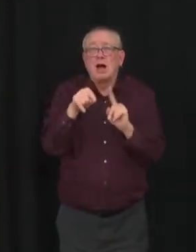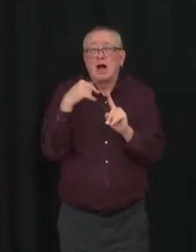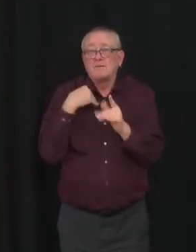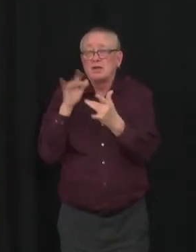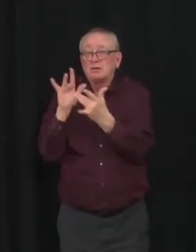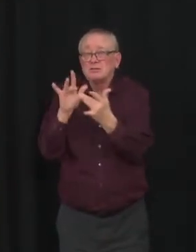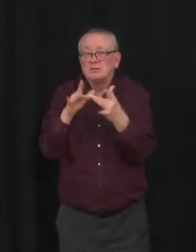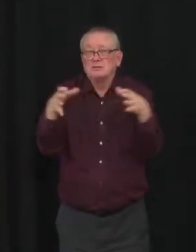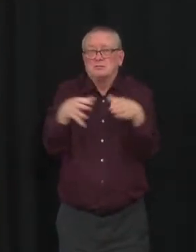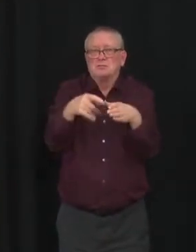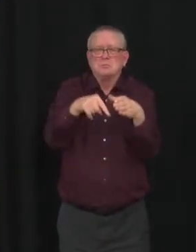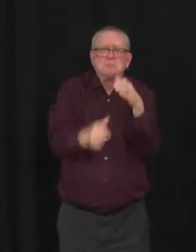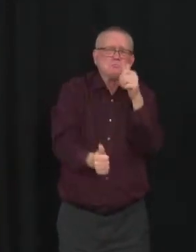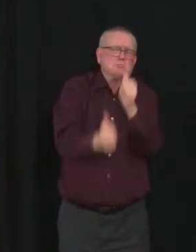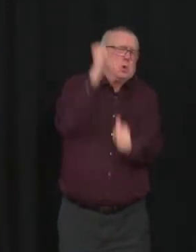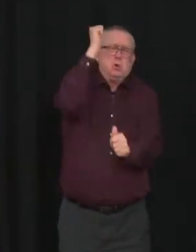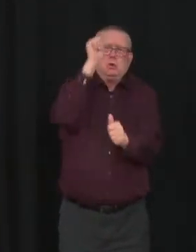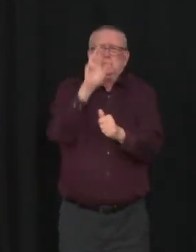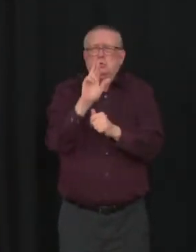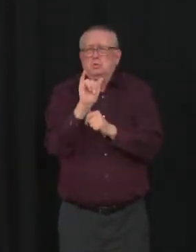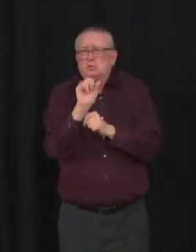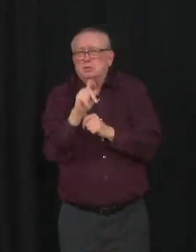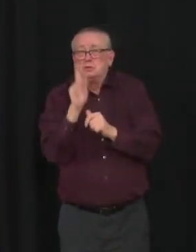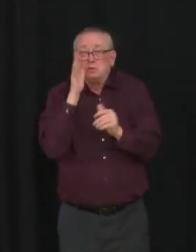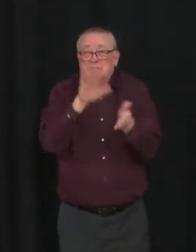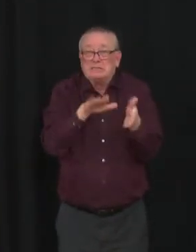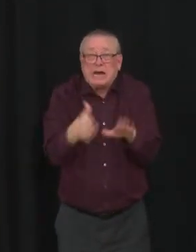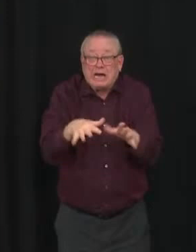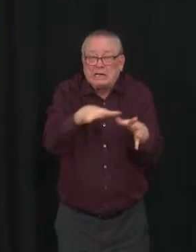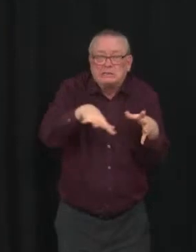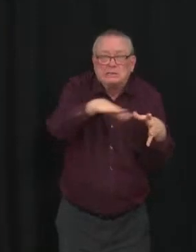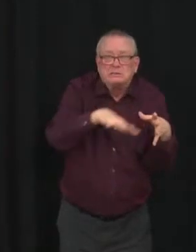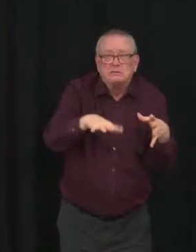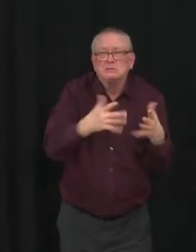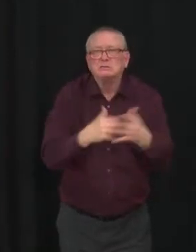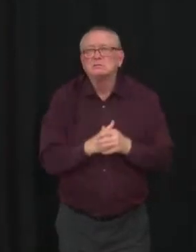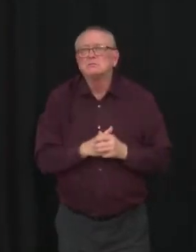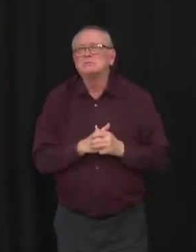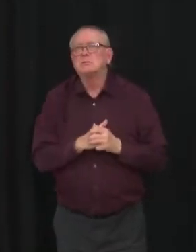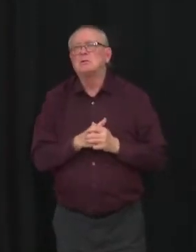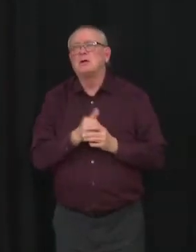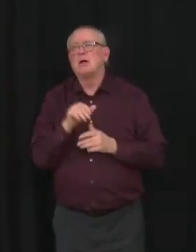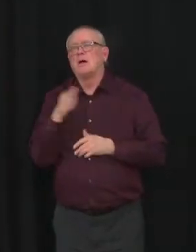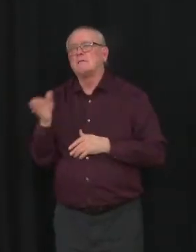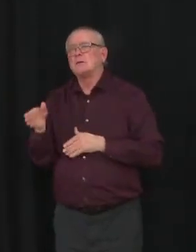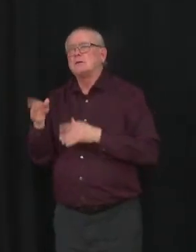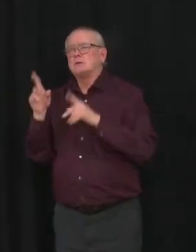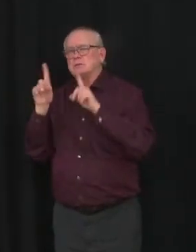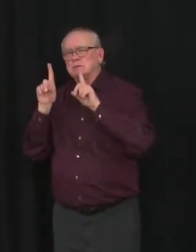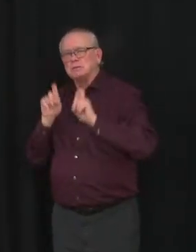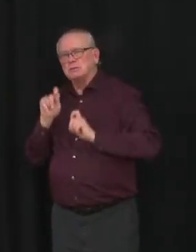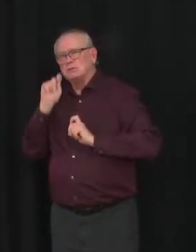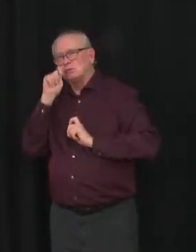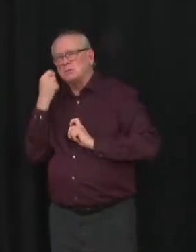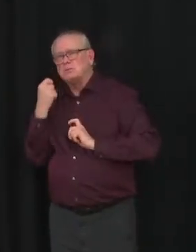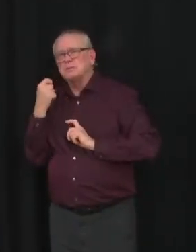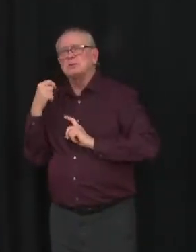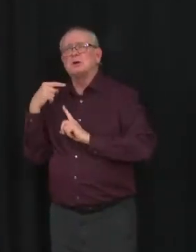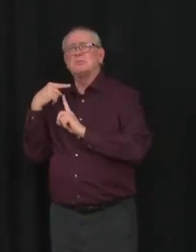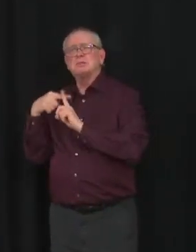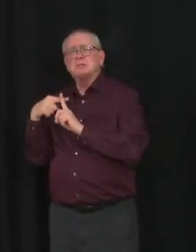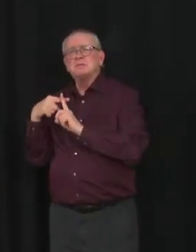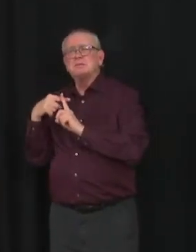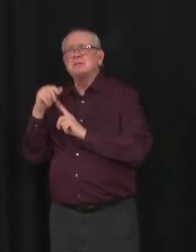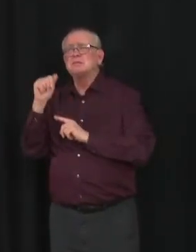risk is highest. So again, this is something that is common to all provinces, that